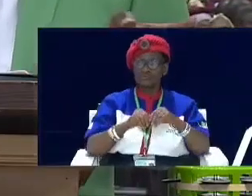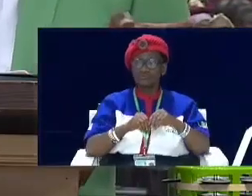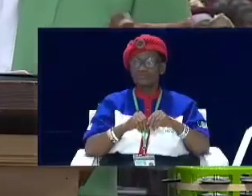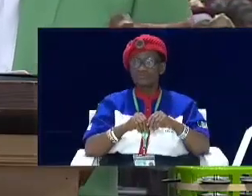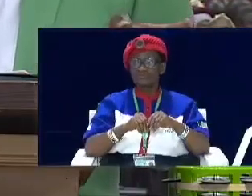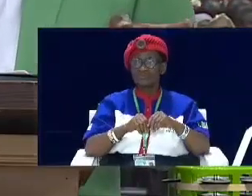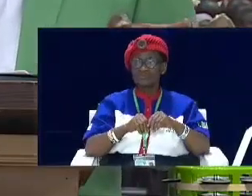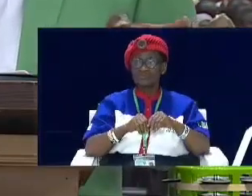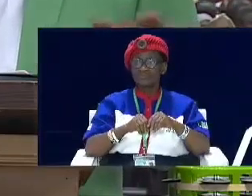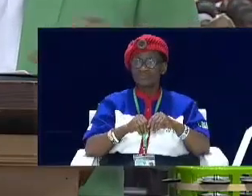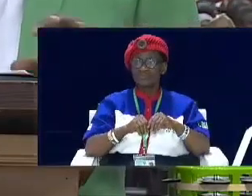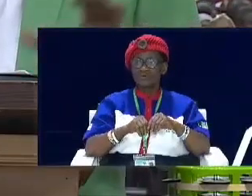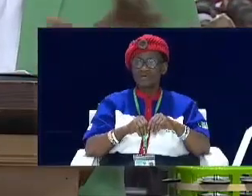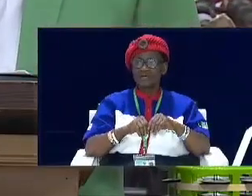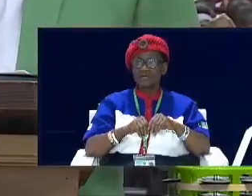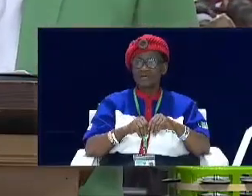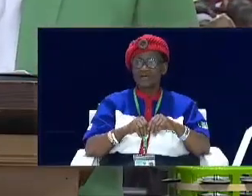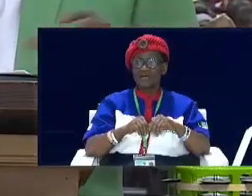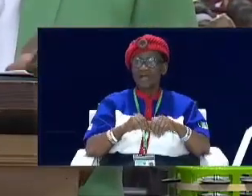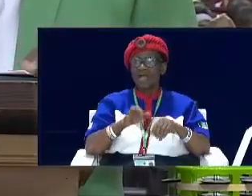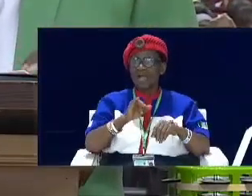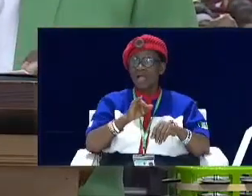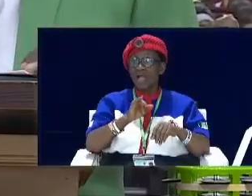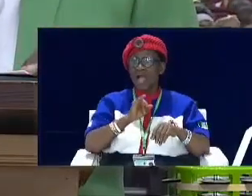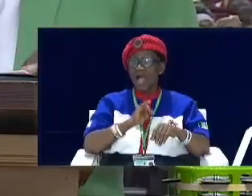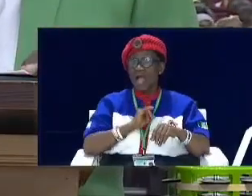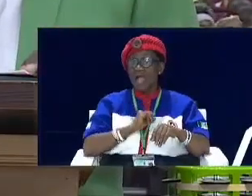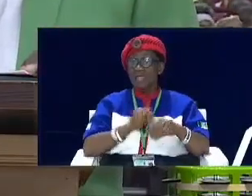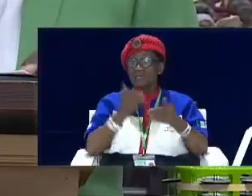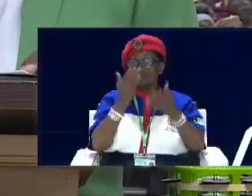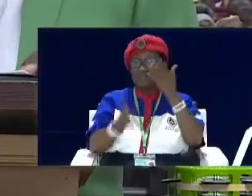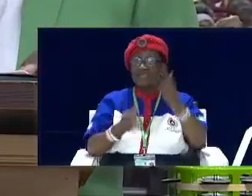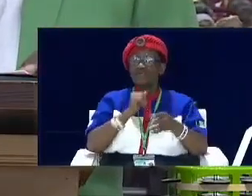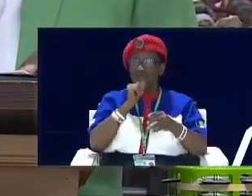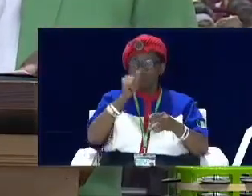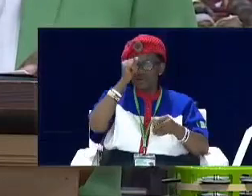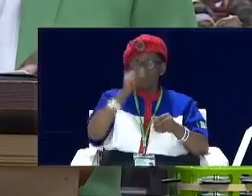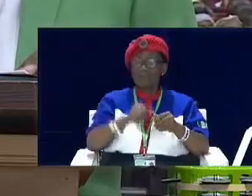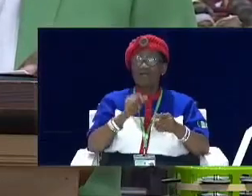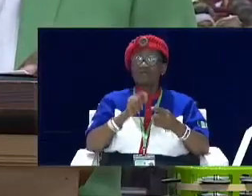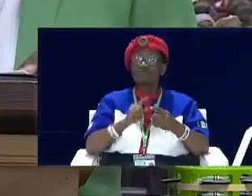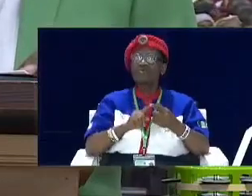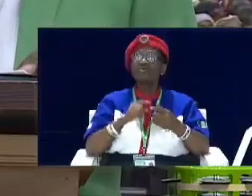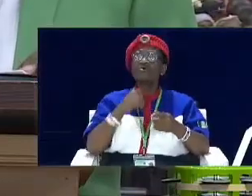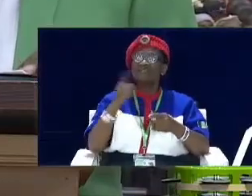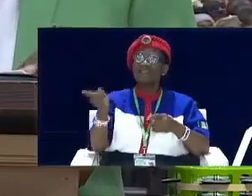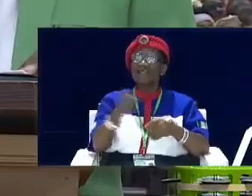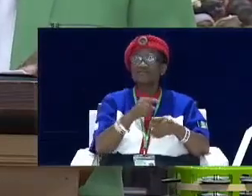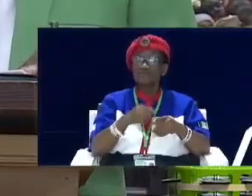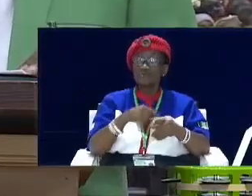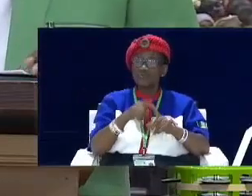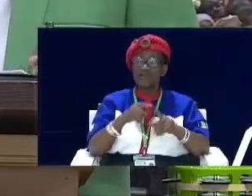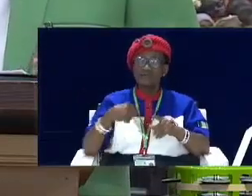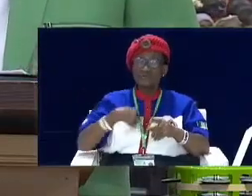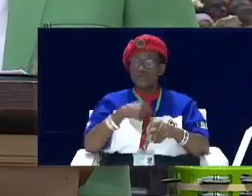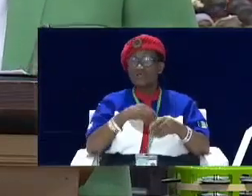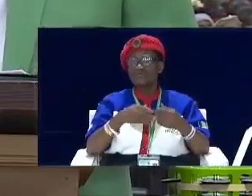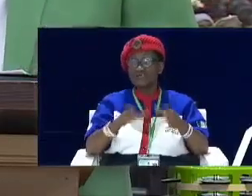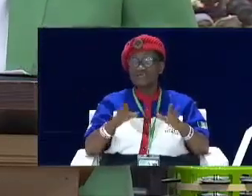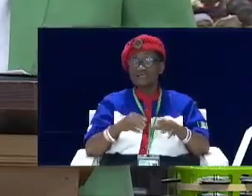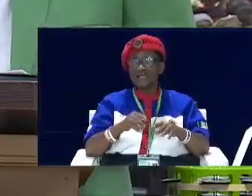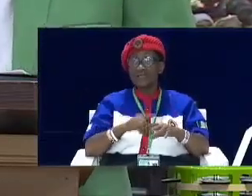not remember to tell you to do it after we finish. But before you get into your